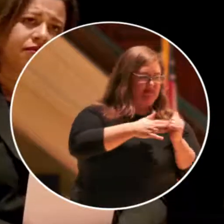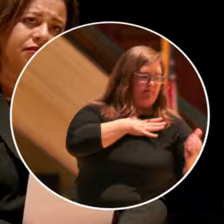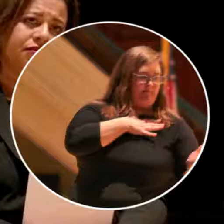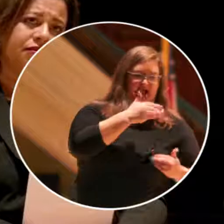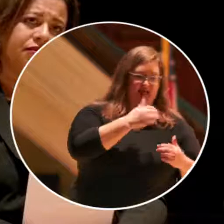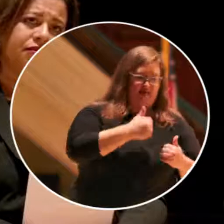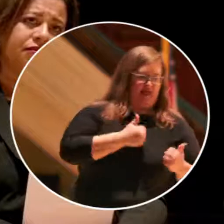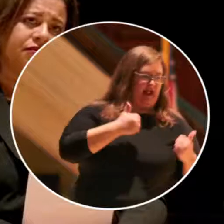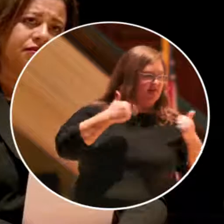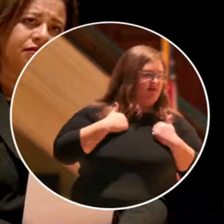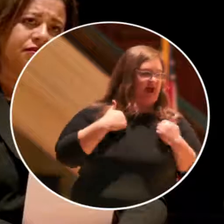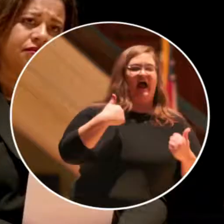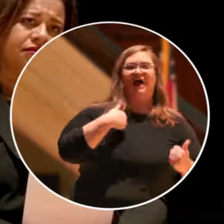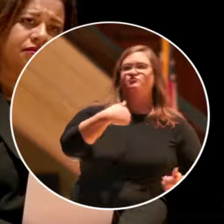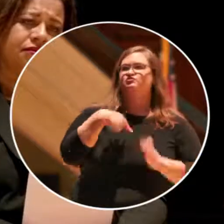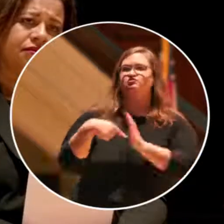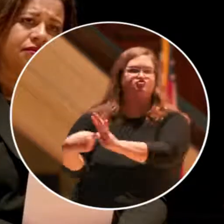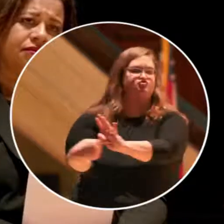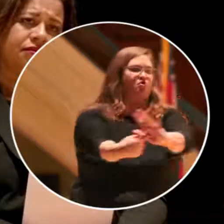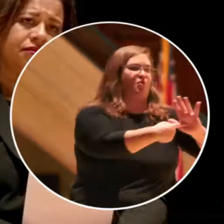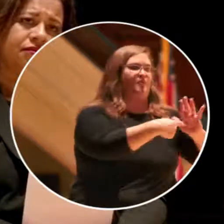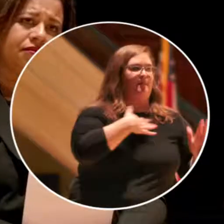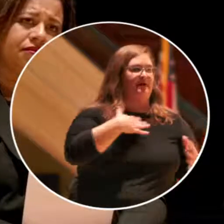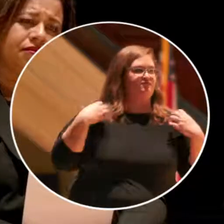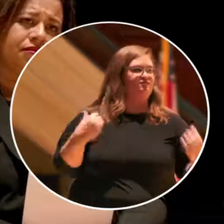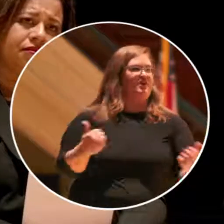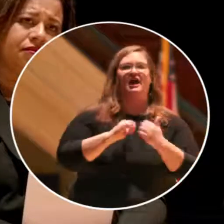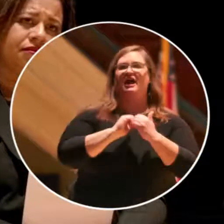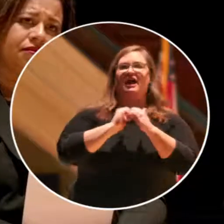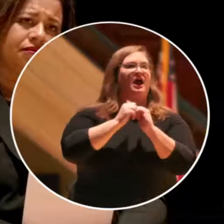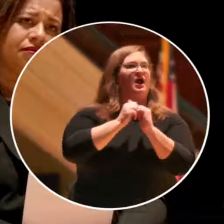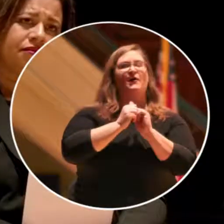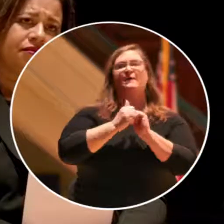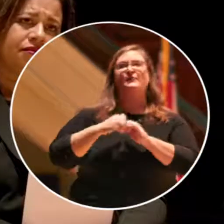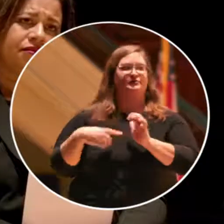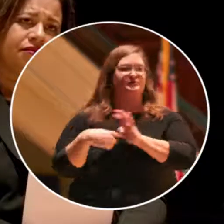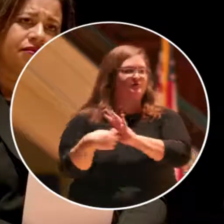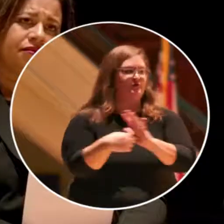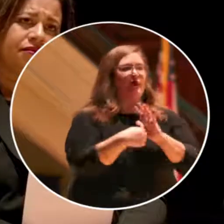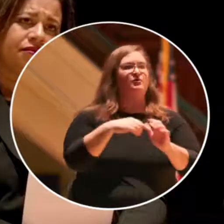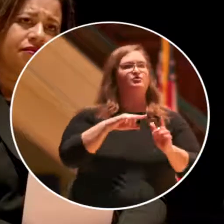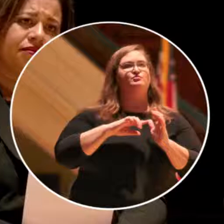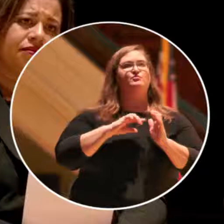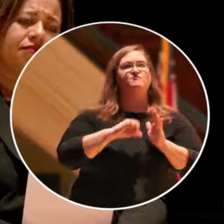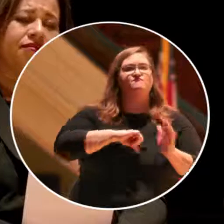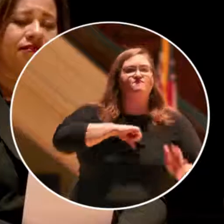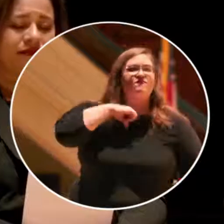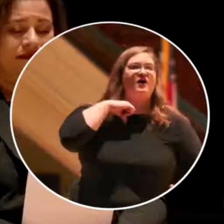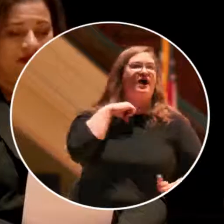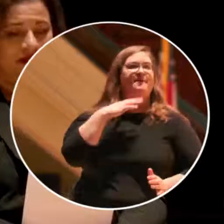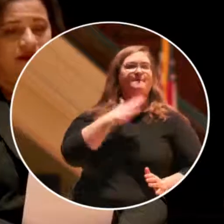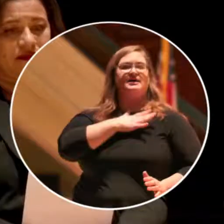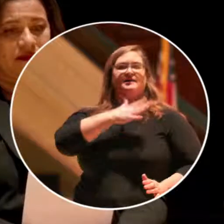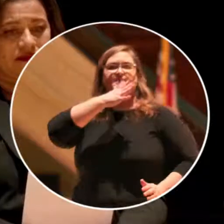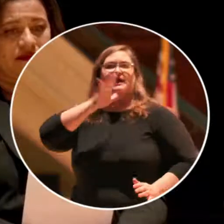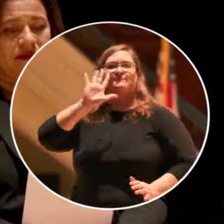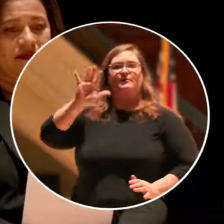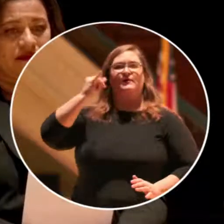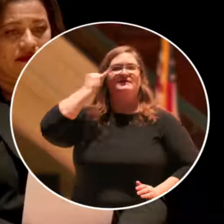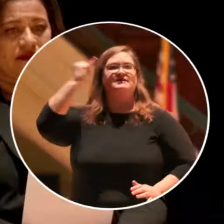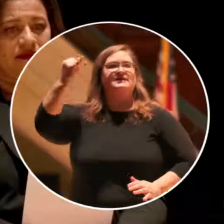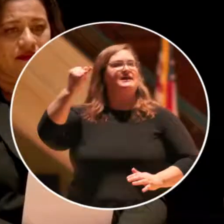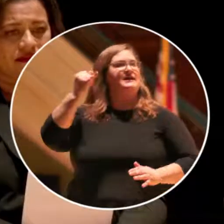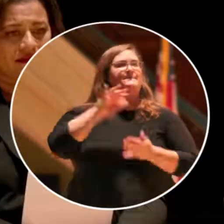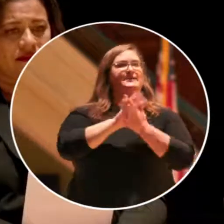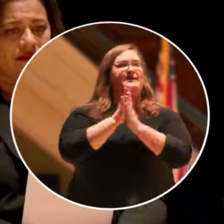life. I would show my strength by creating so much pride in my mom's idea of motherhood that